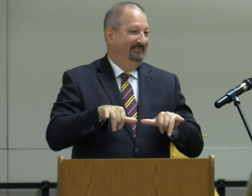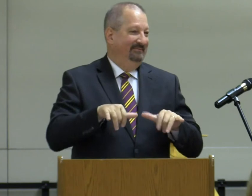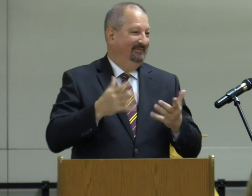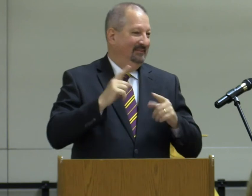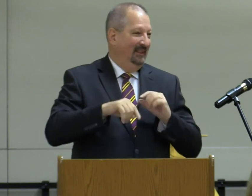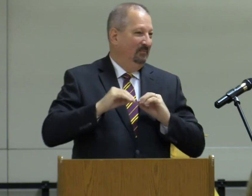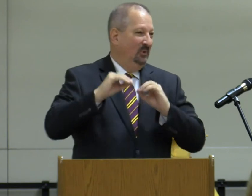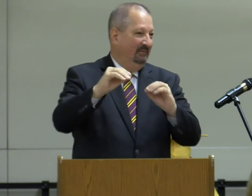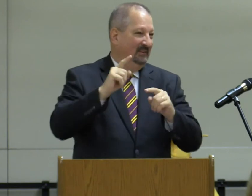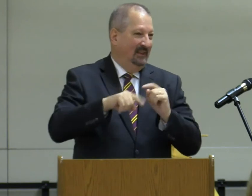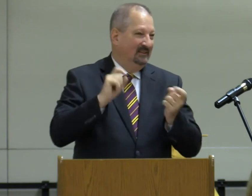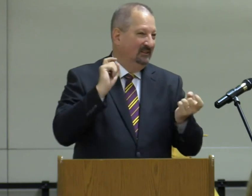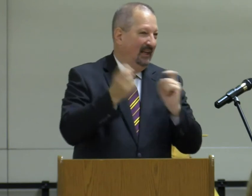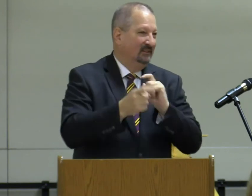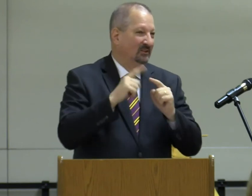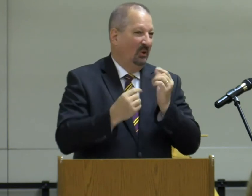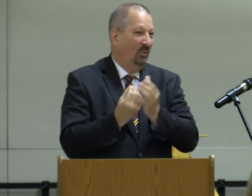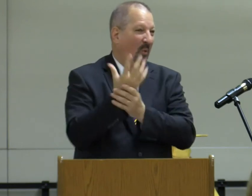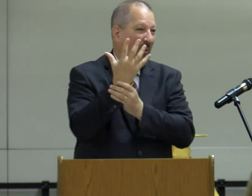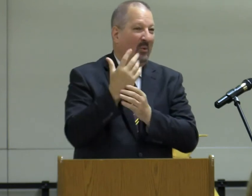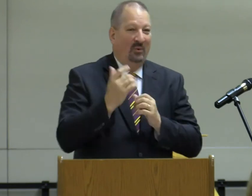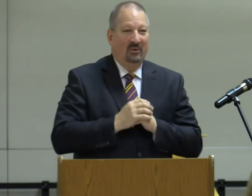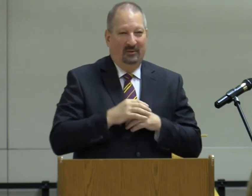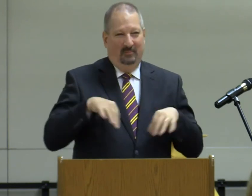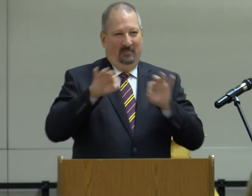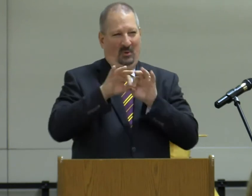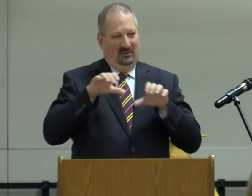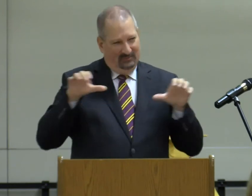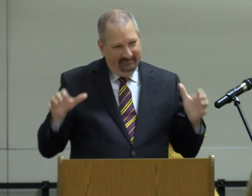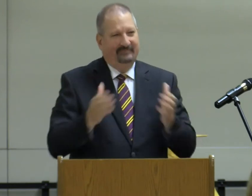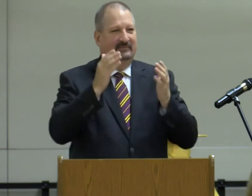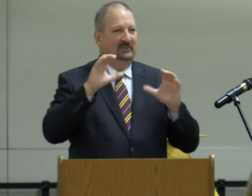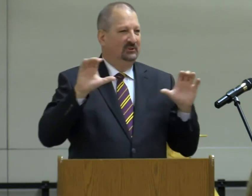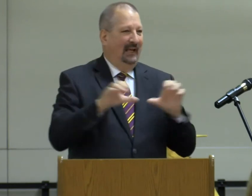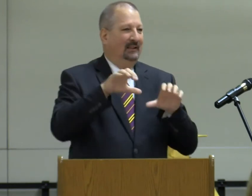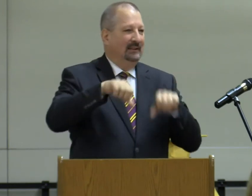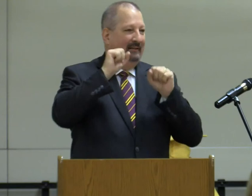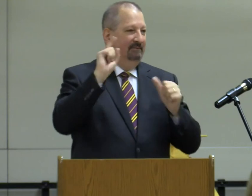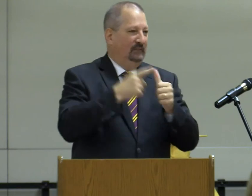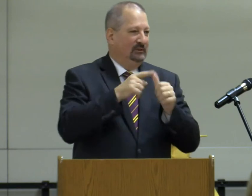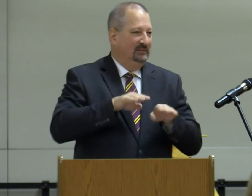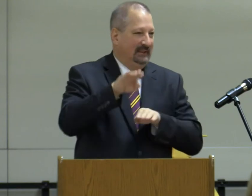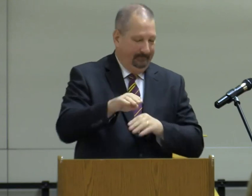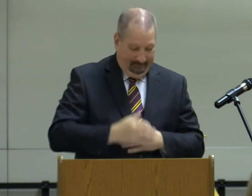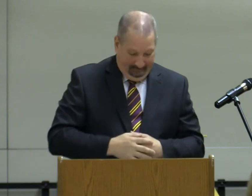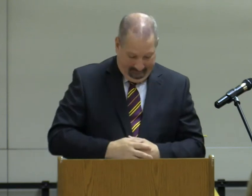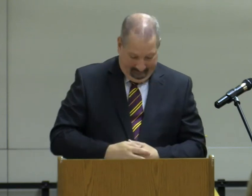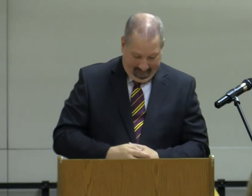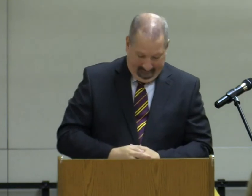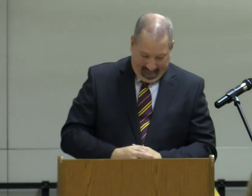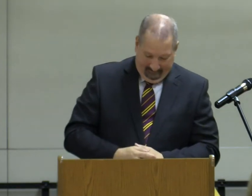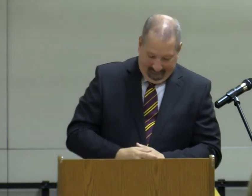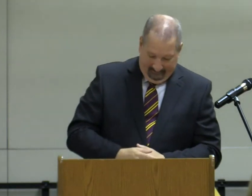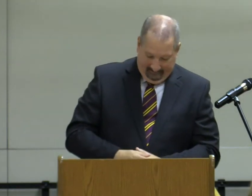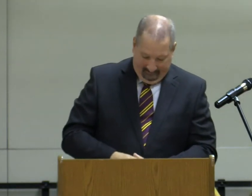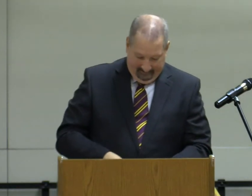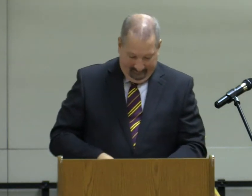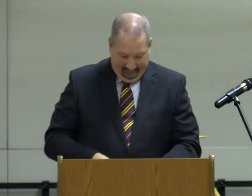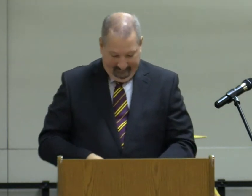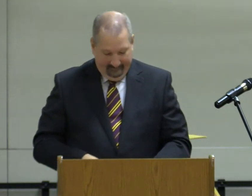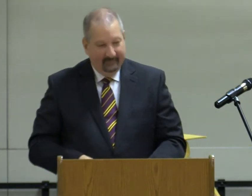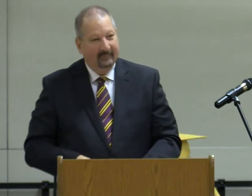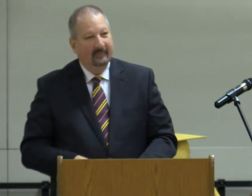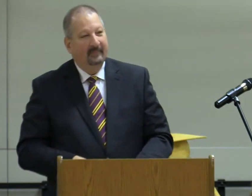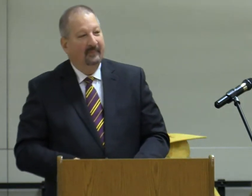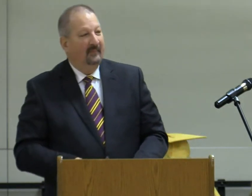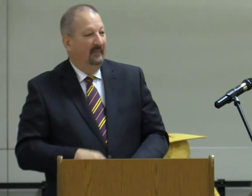step. Sometimes you kind of just feel stuck, and making that change is difficult. But I encourage you to take that first step and reach